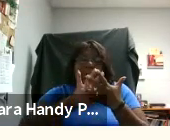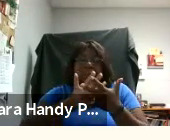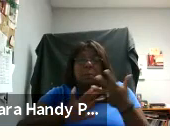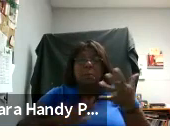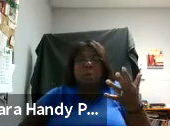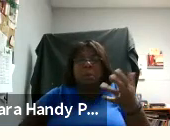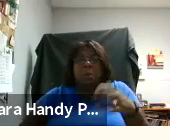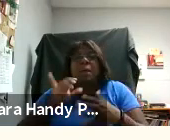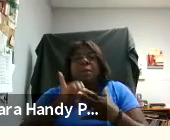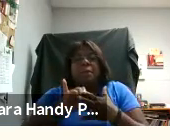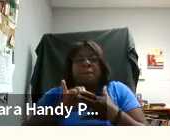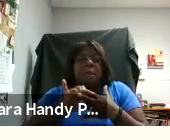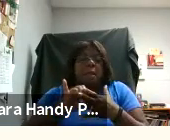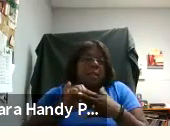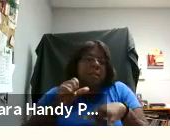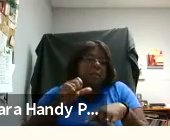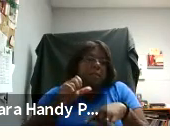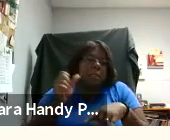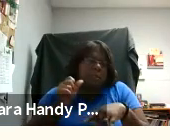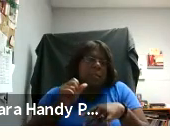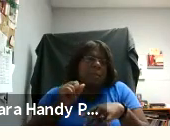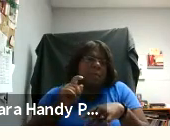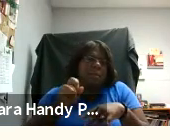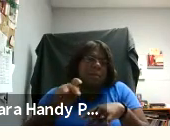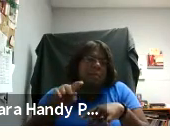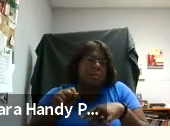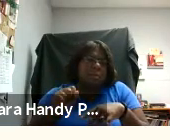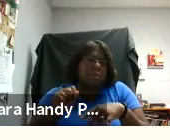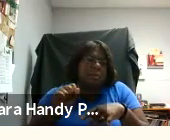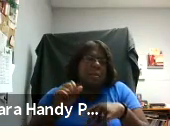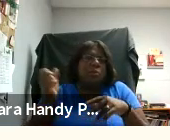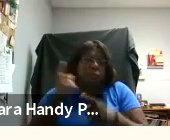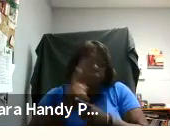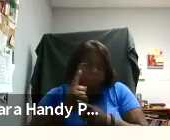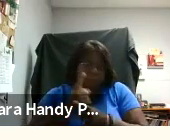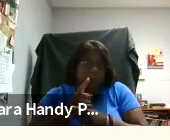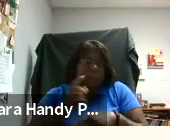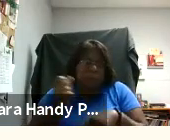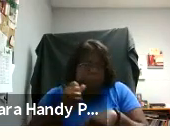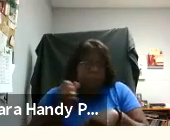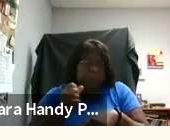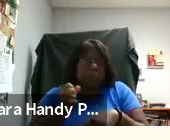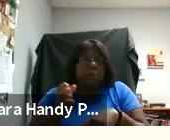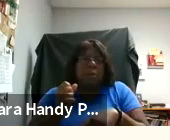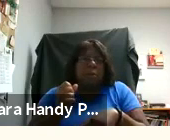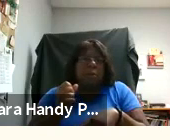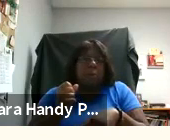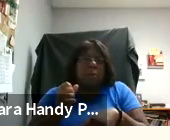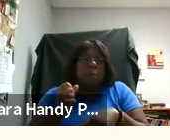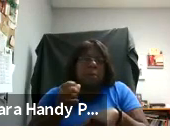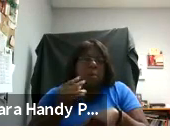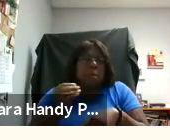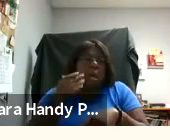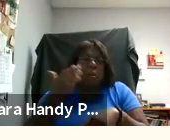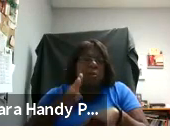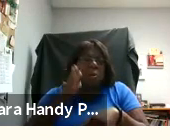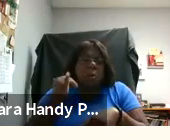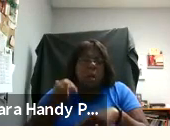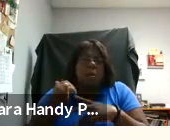And that is on the EES stats. Correct. Yes. And I don't know why.